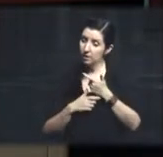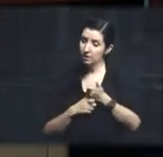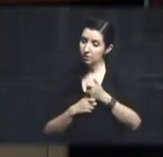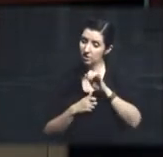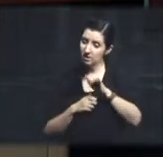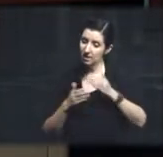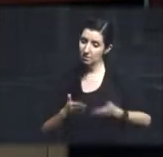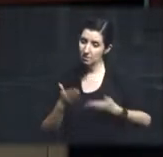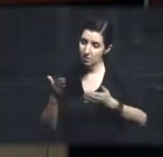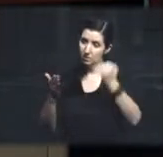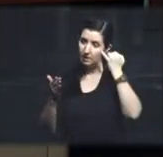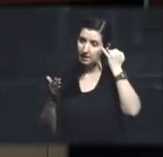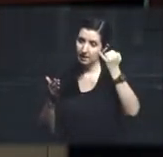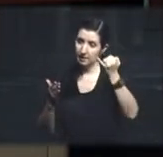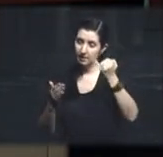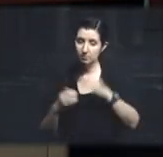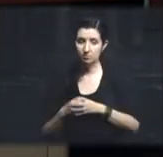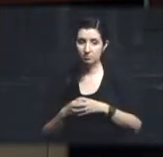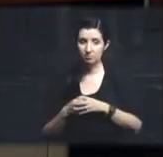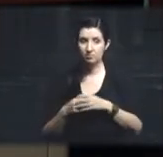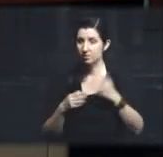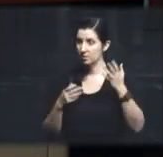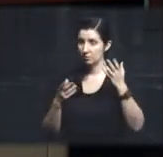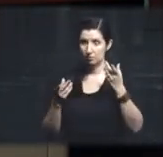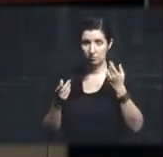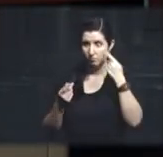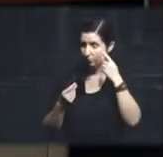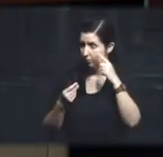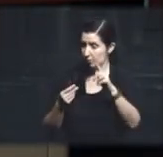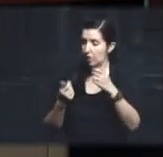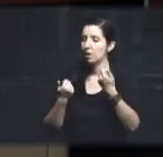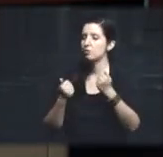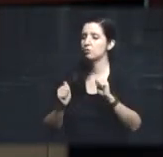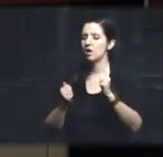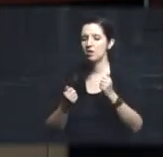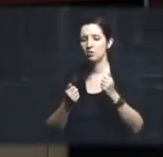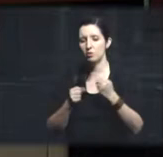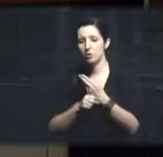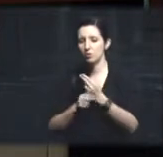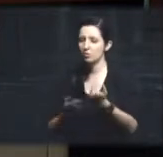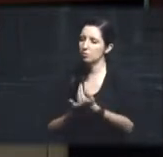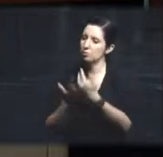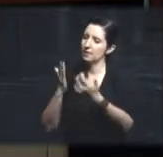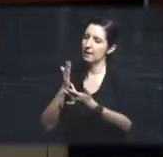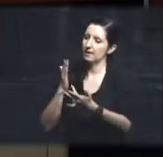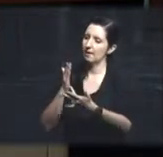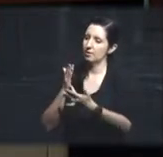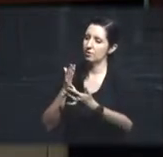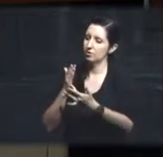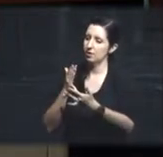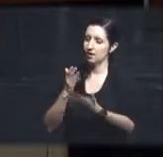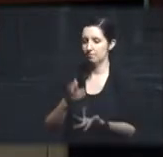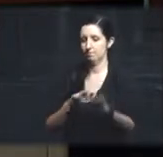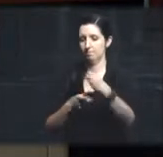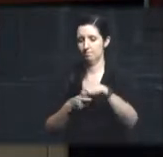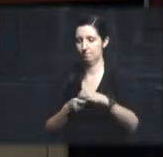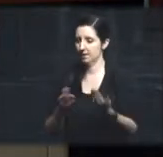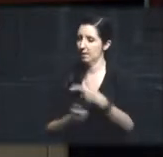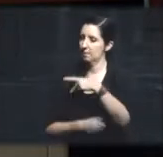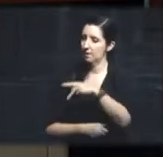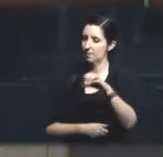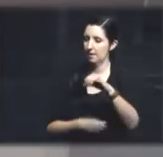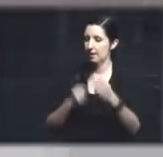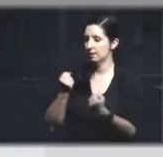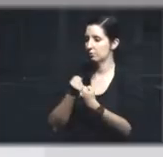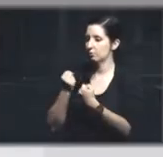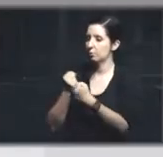acquire technology and implement it here at the college that will support a consistent database. The Flipped